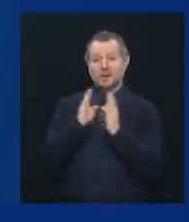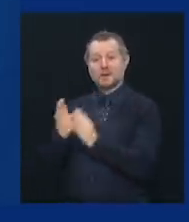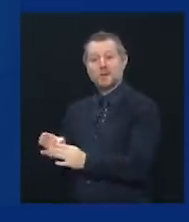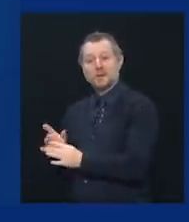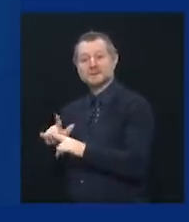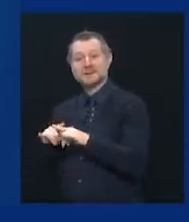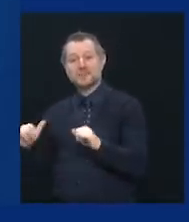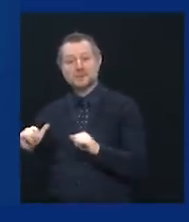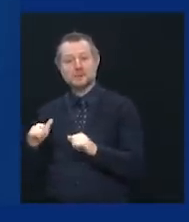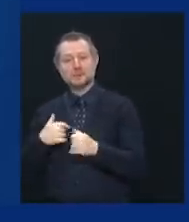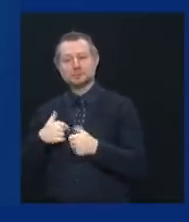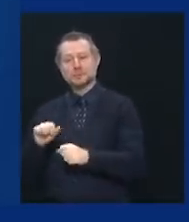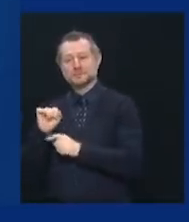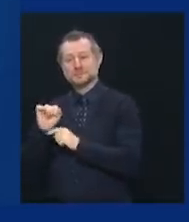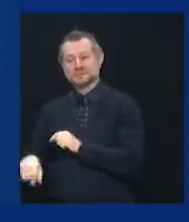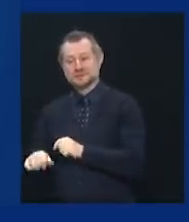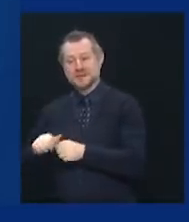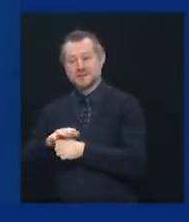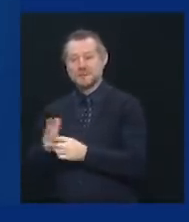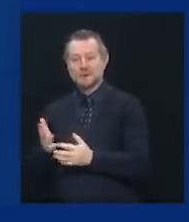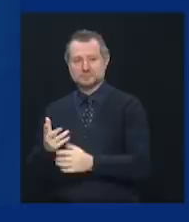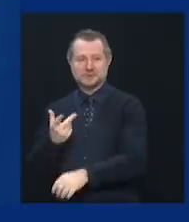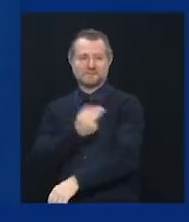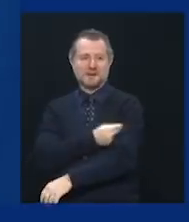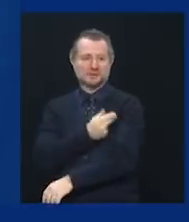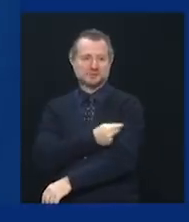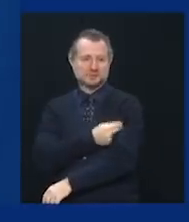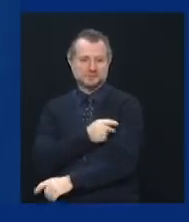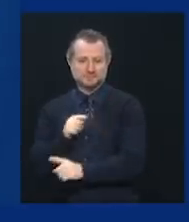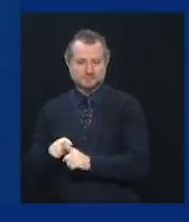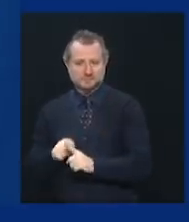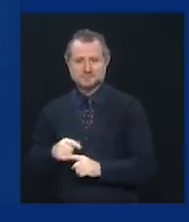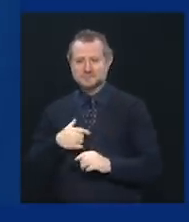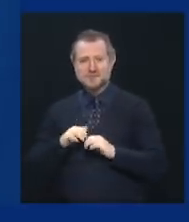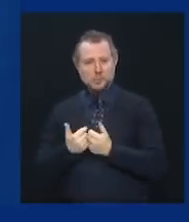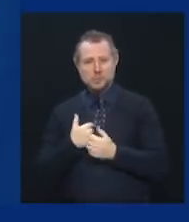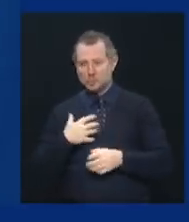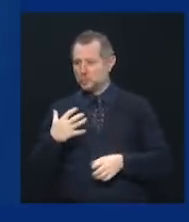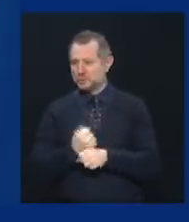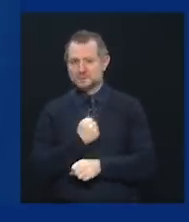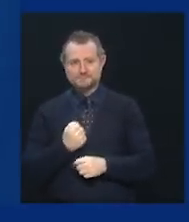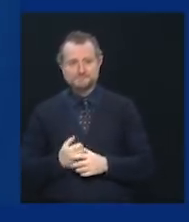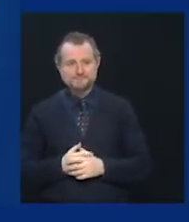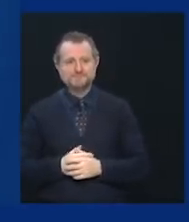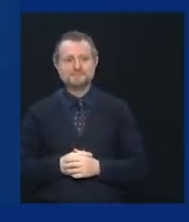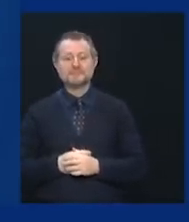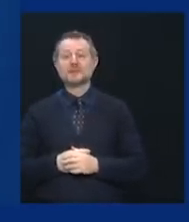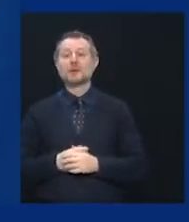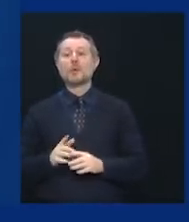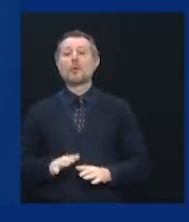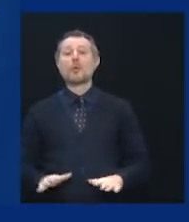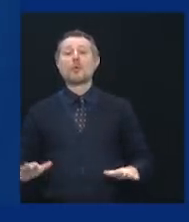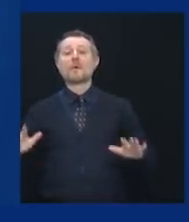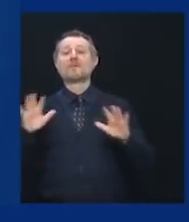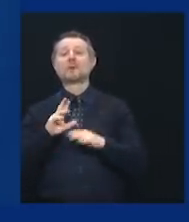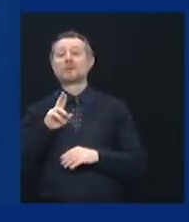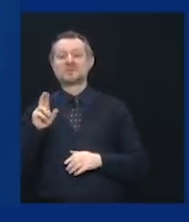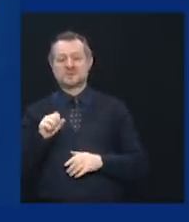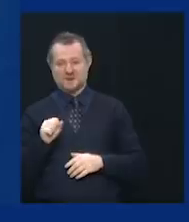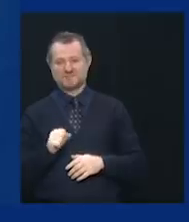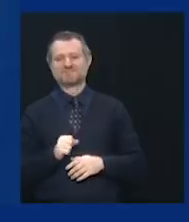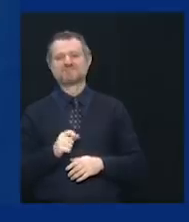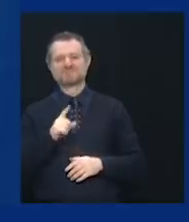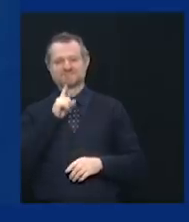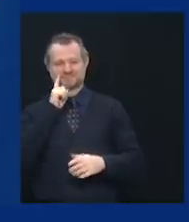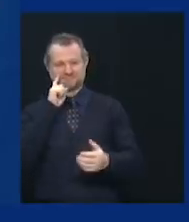trying to defeat it with the other, and the vaccine is the weapon that will win the war. Now, nationwide, there have been